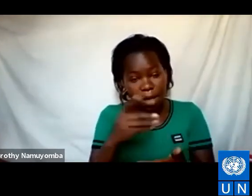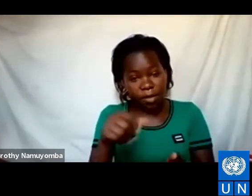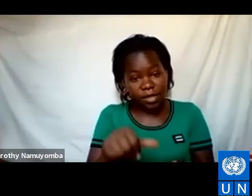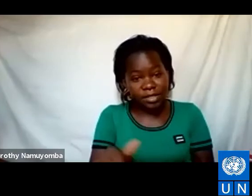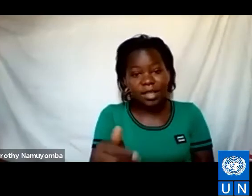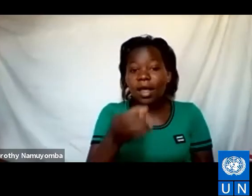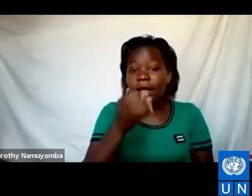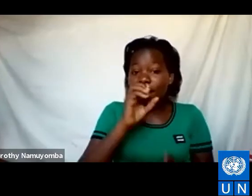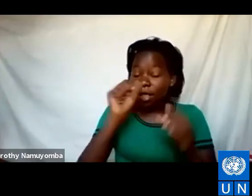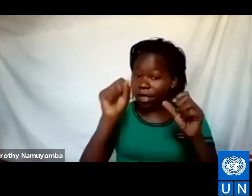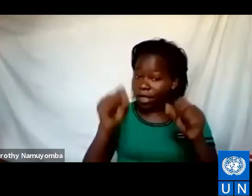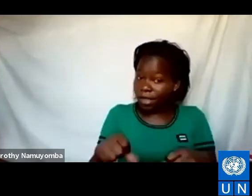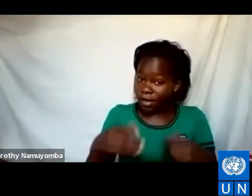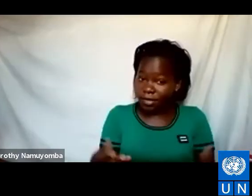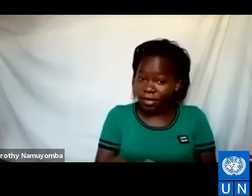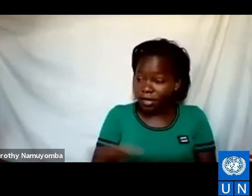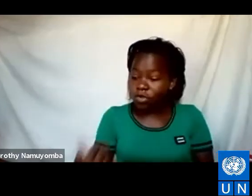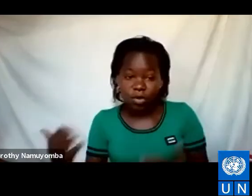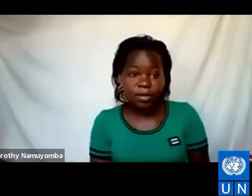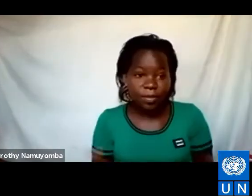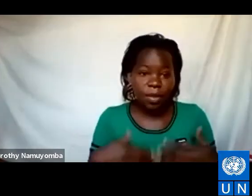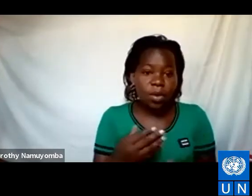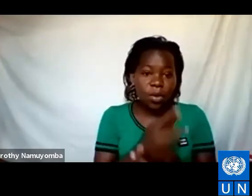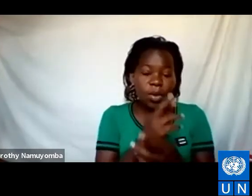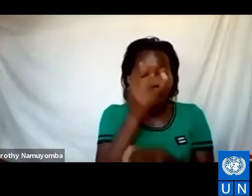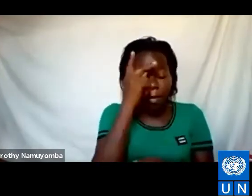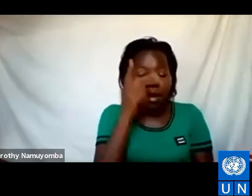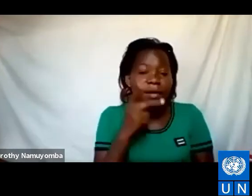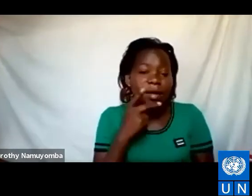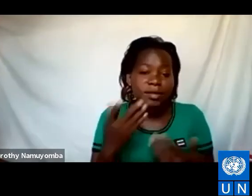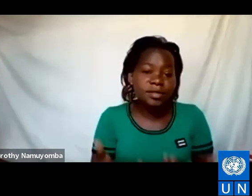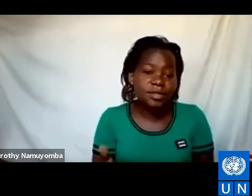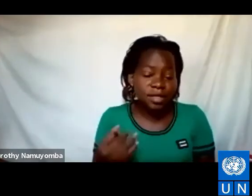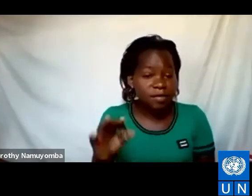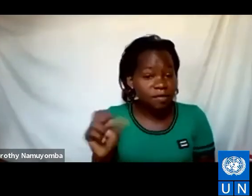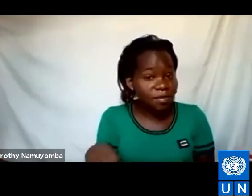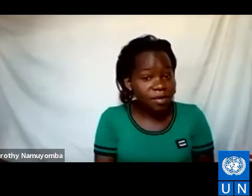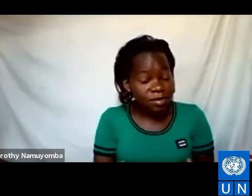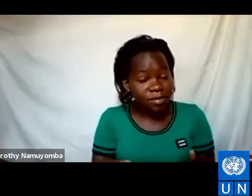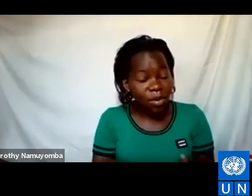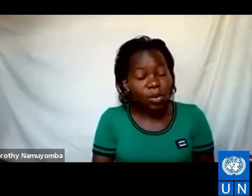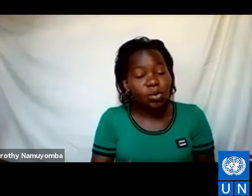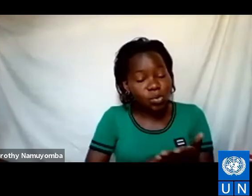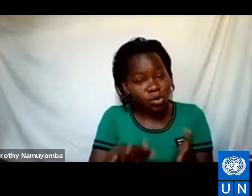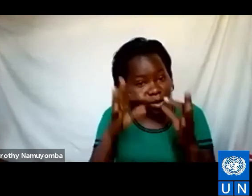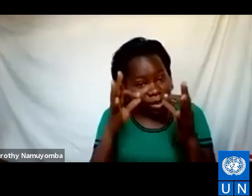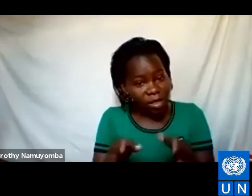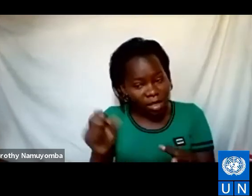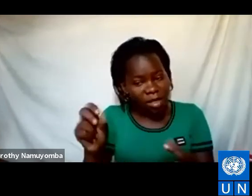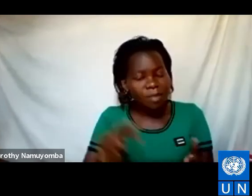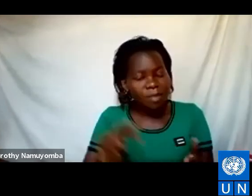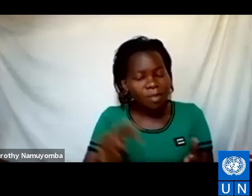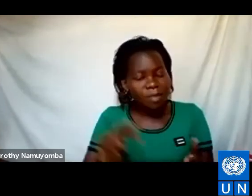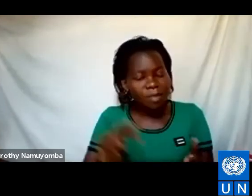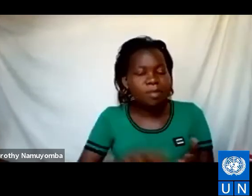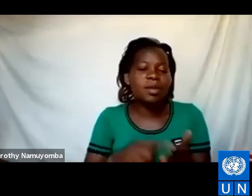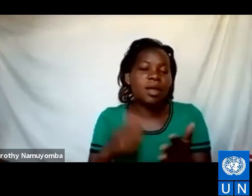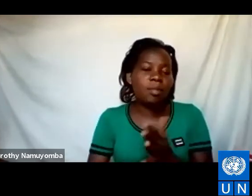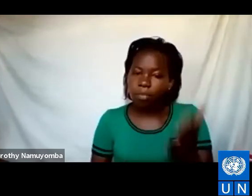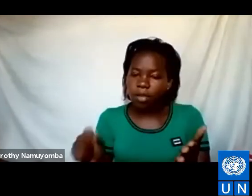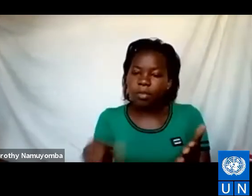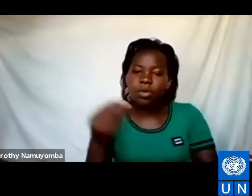comfortable giving it to your parents? If you can't be comfortable, then there's a problem with that product, and you need to innovate more and get it working